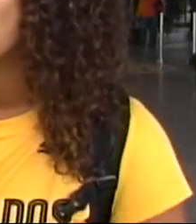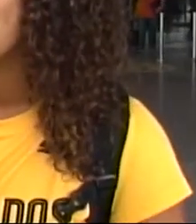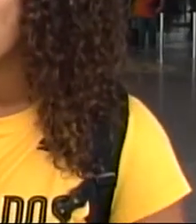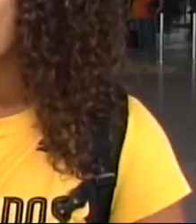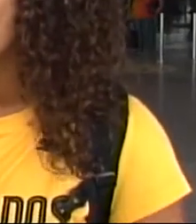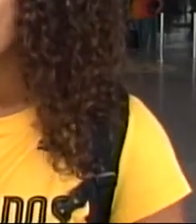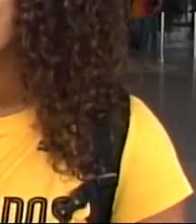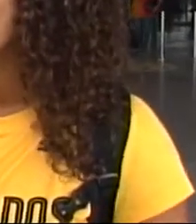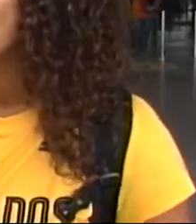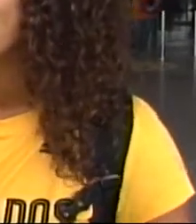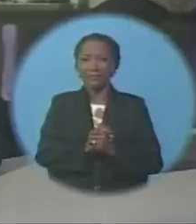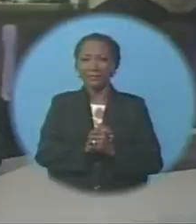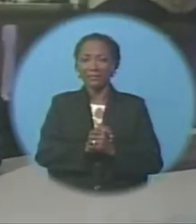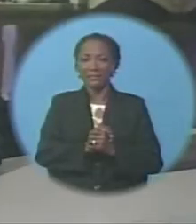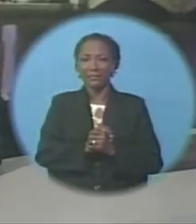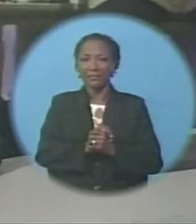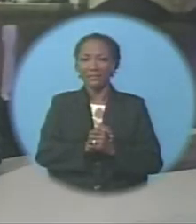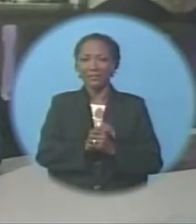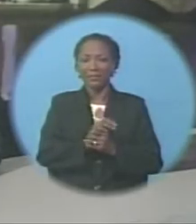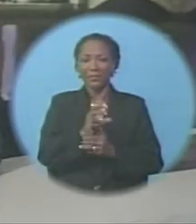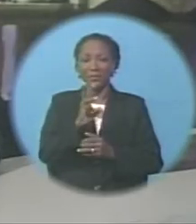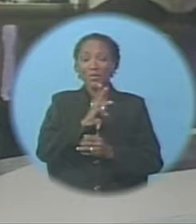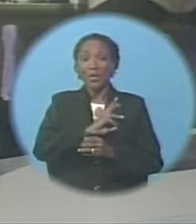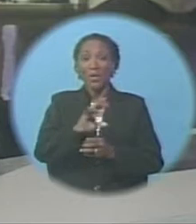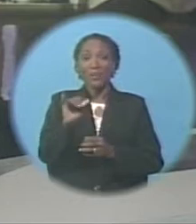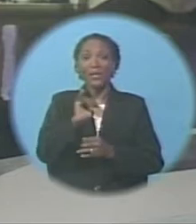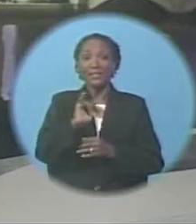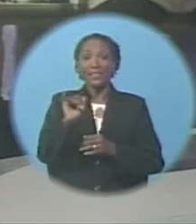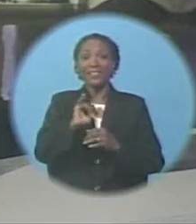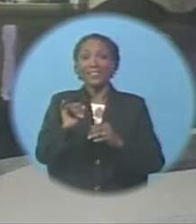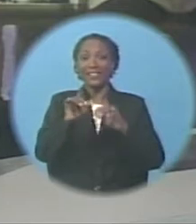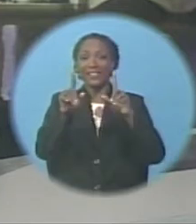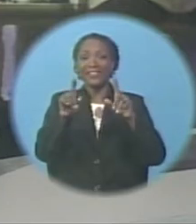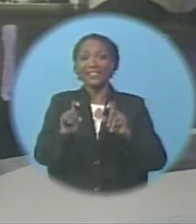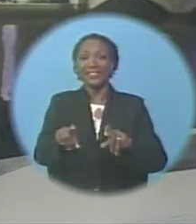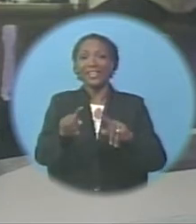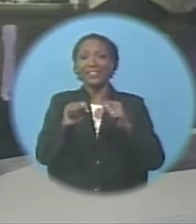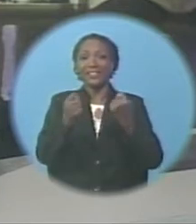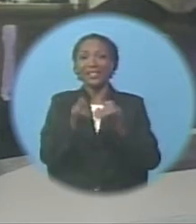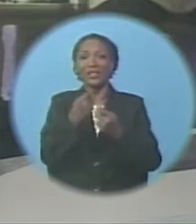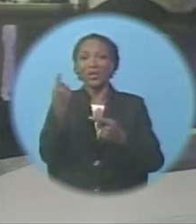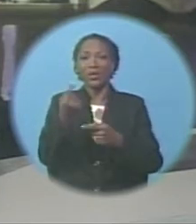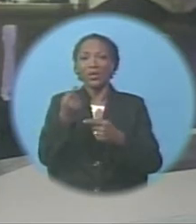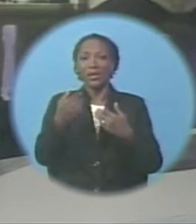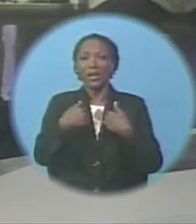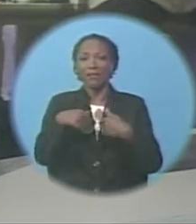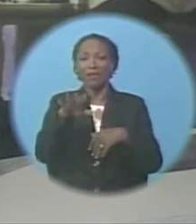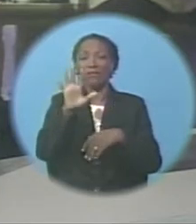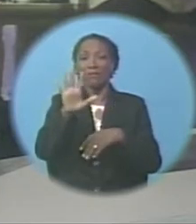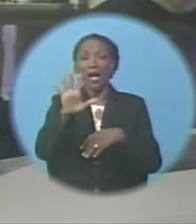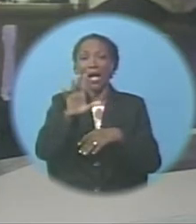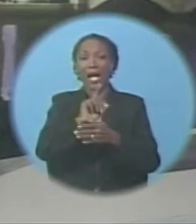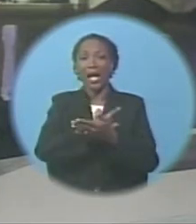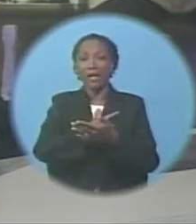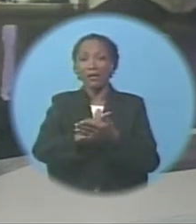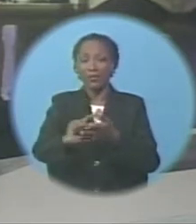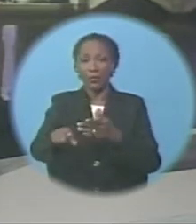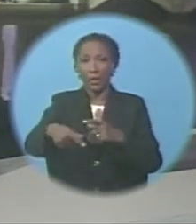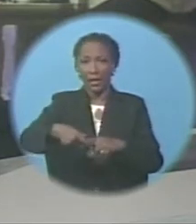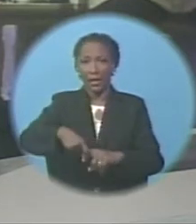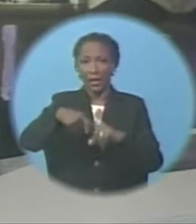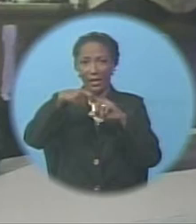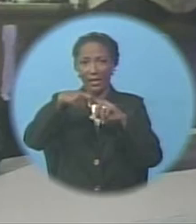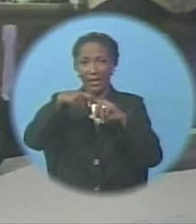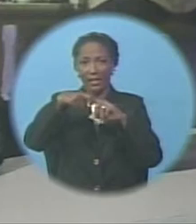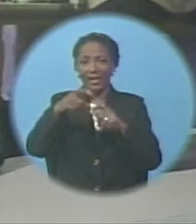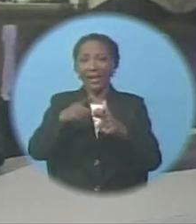and we'll see how it all goes. The West Indies Test team only have a 5-week break before they face the #1